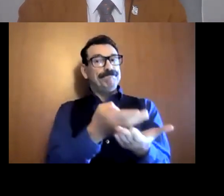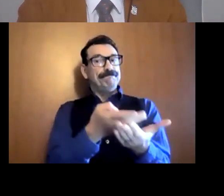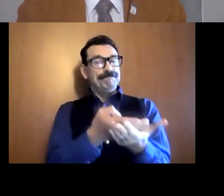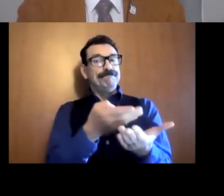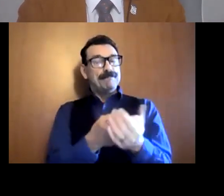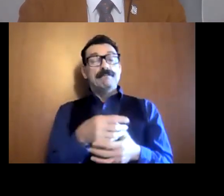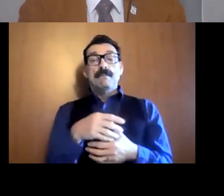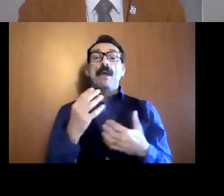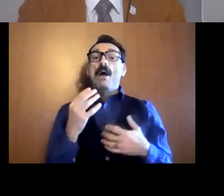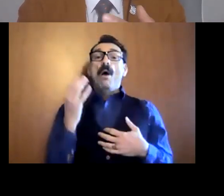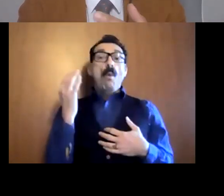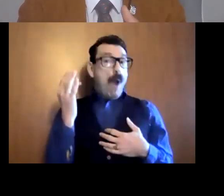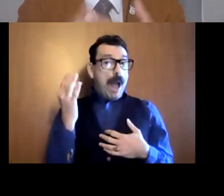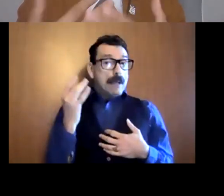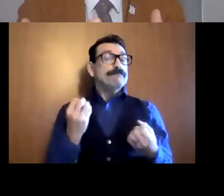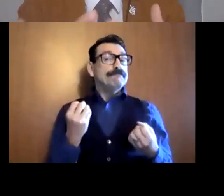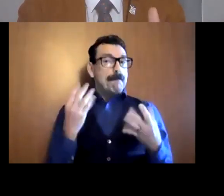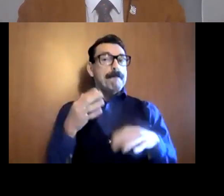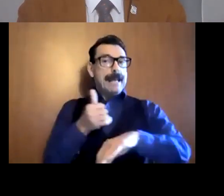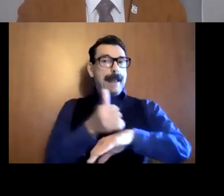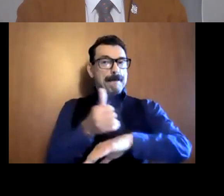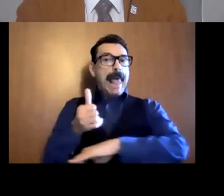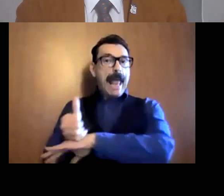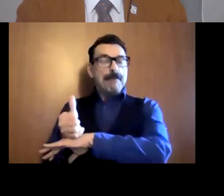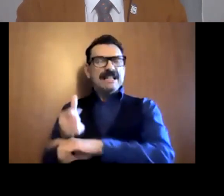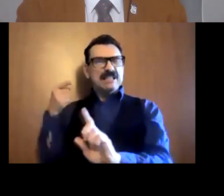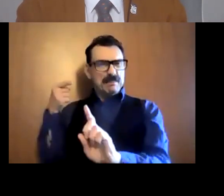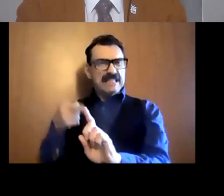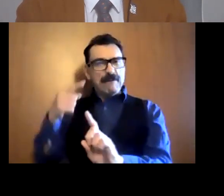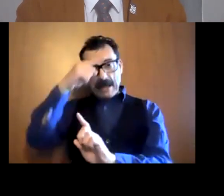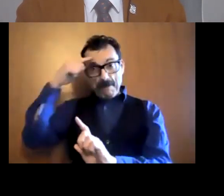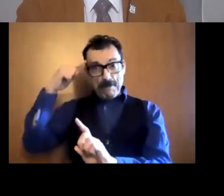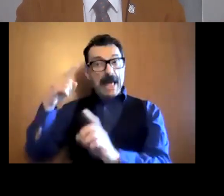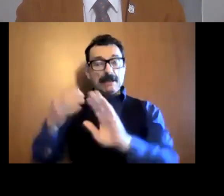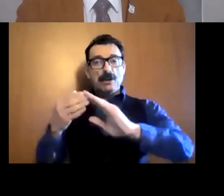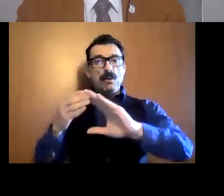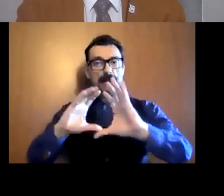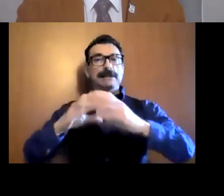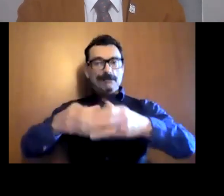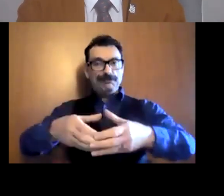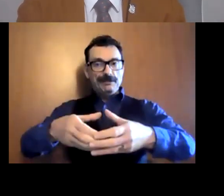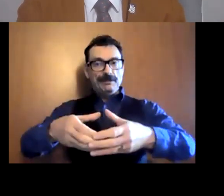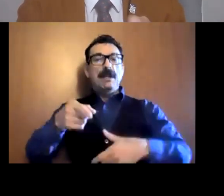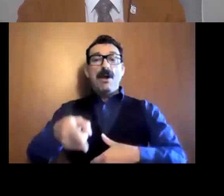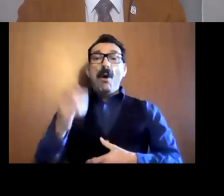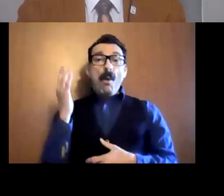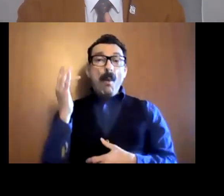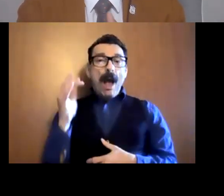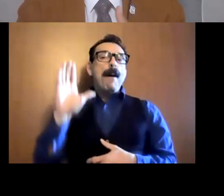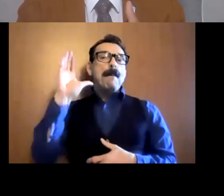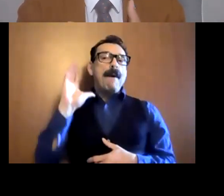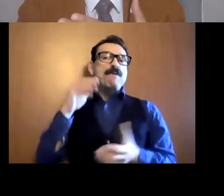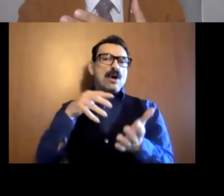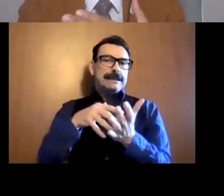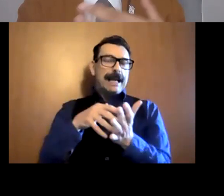this, particularly for Black communities. Many have traced this back to the Tuskegee syphilis